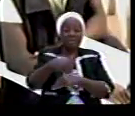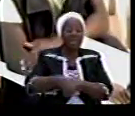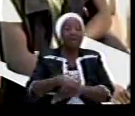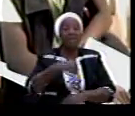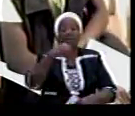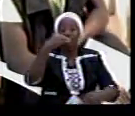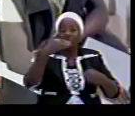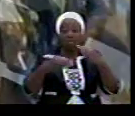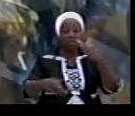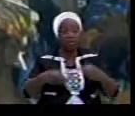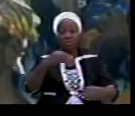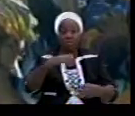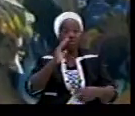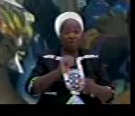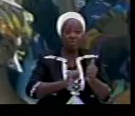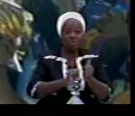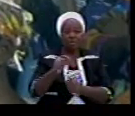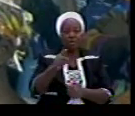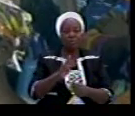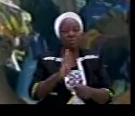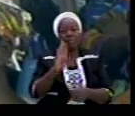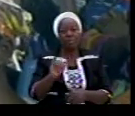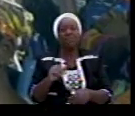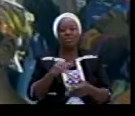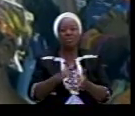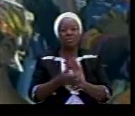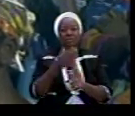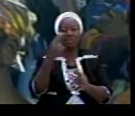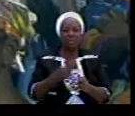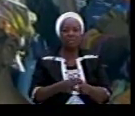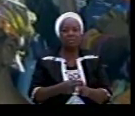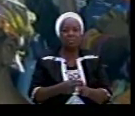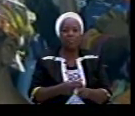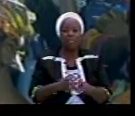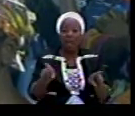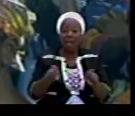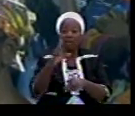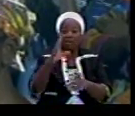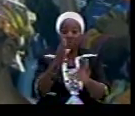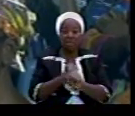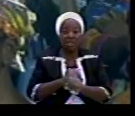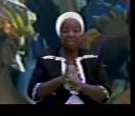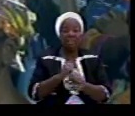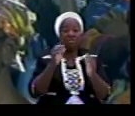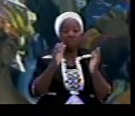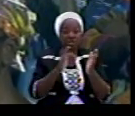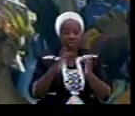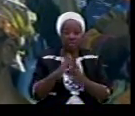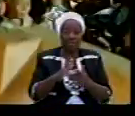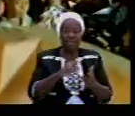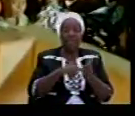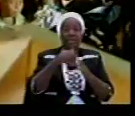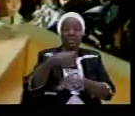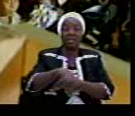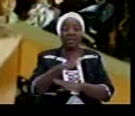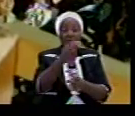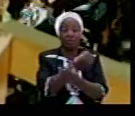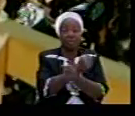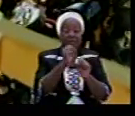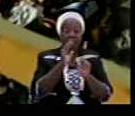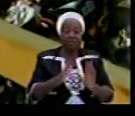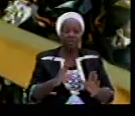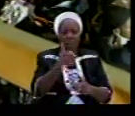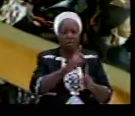will pass you by. I said, as you take Jesus tonight, your Savior, your